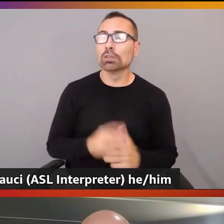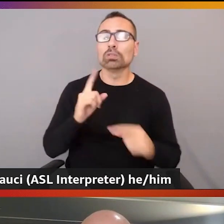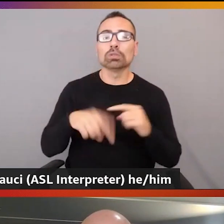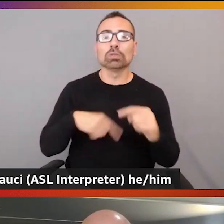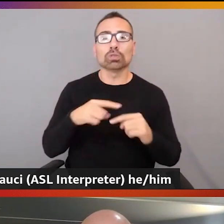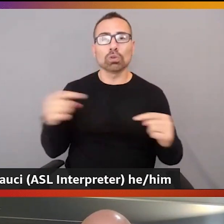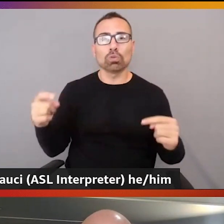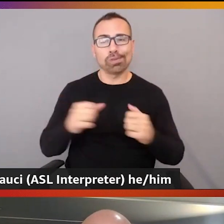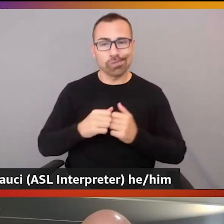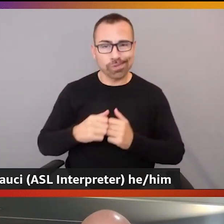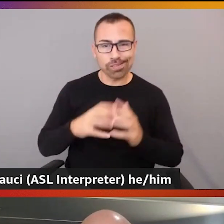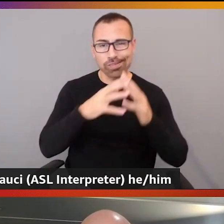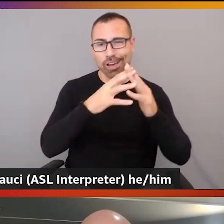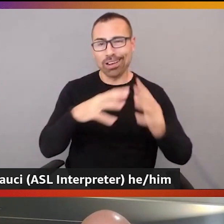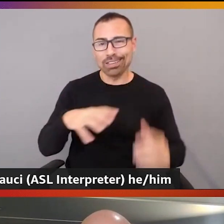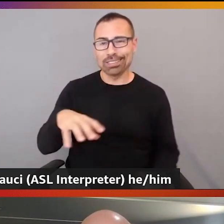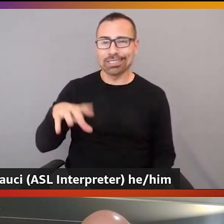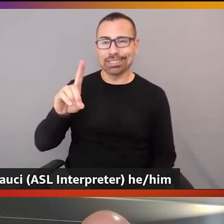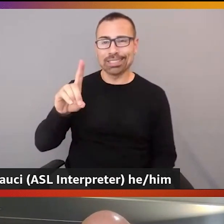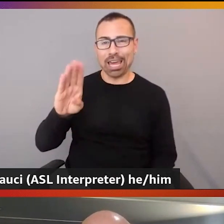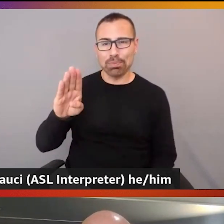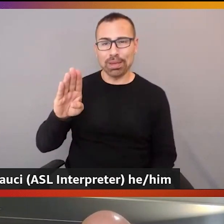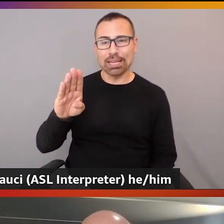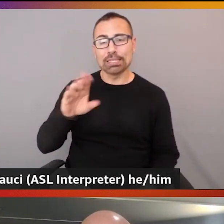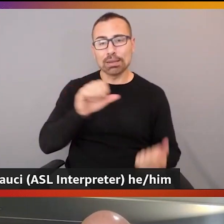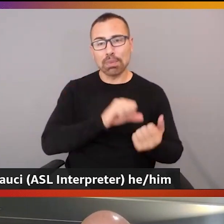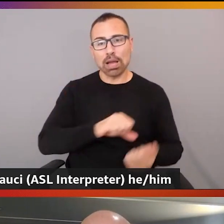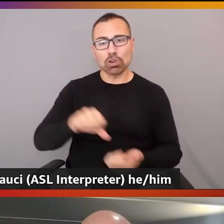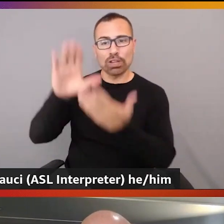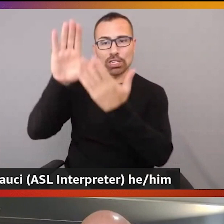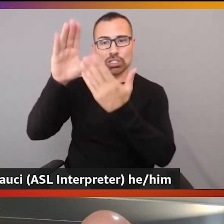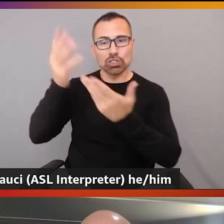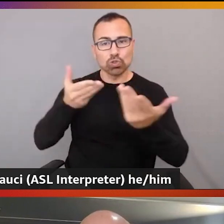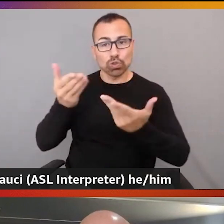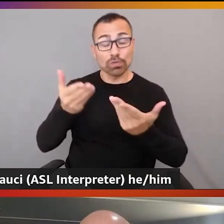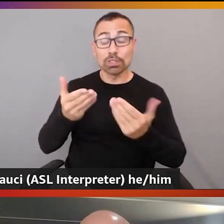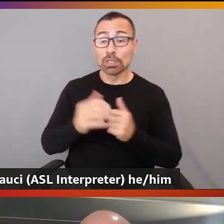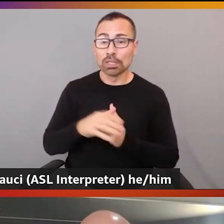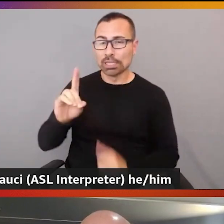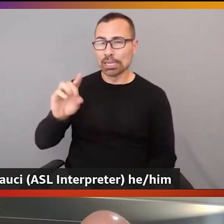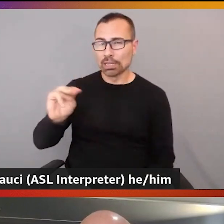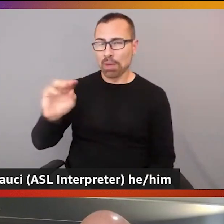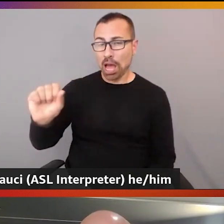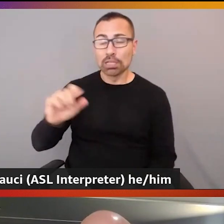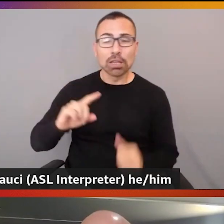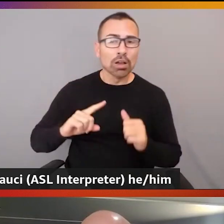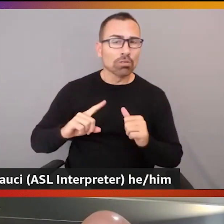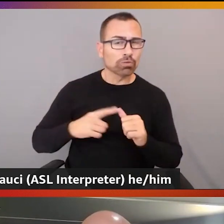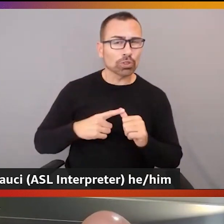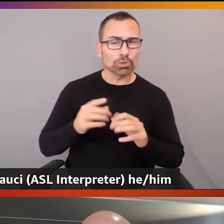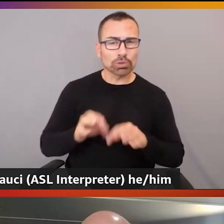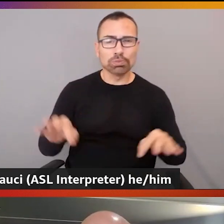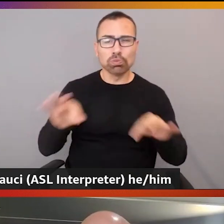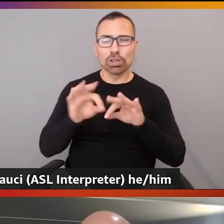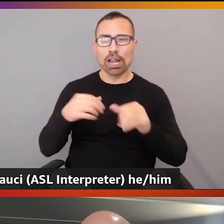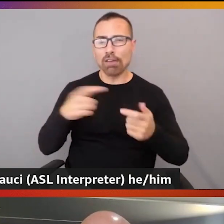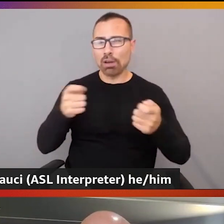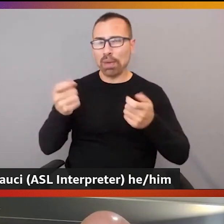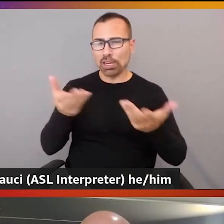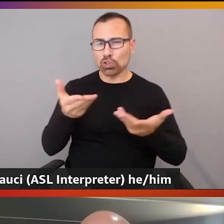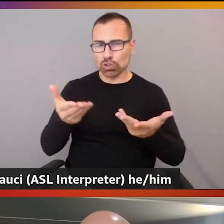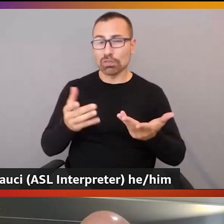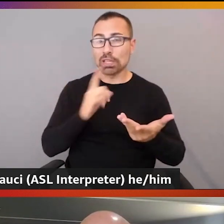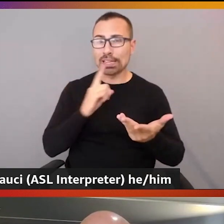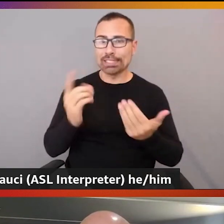database migration service, it was first and foremost important for us to put a managed service out there to make it easy to migrate